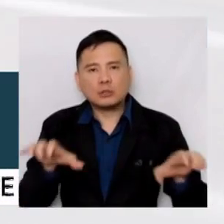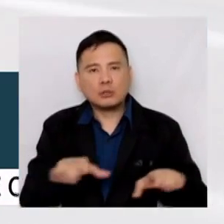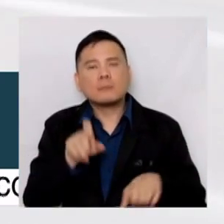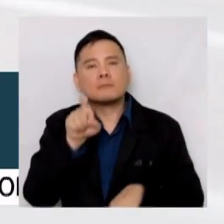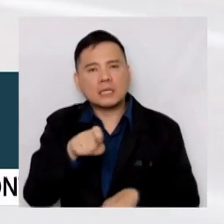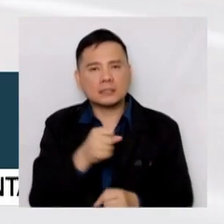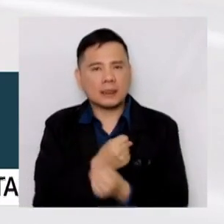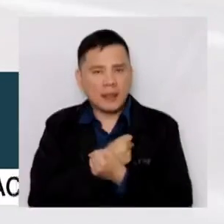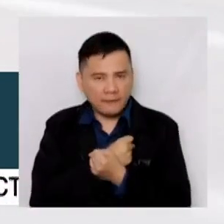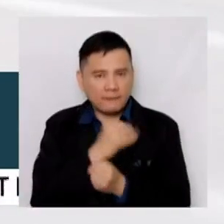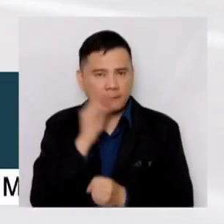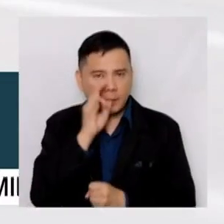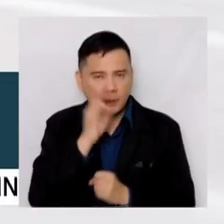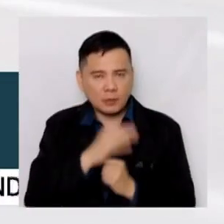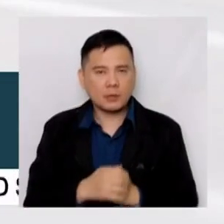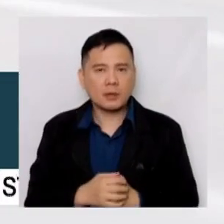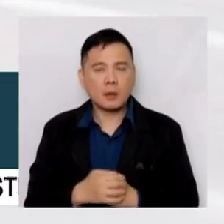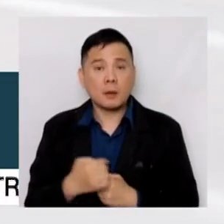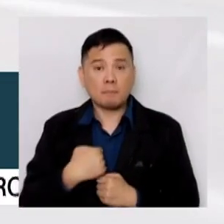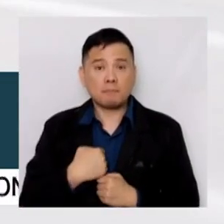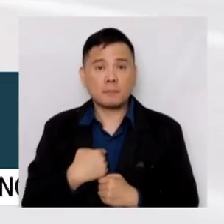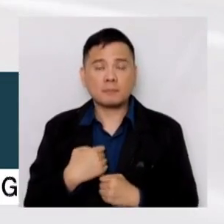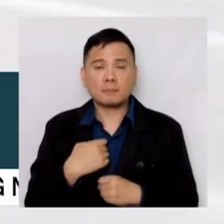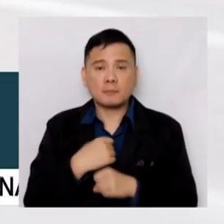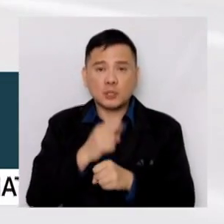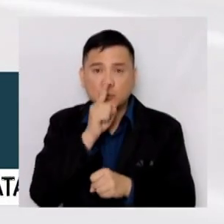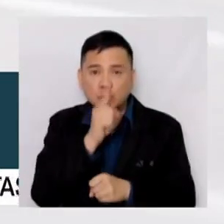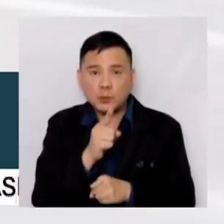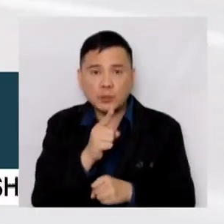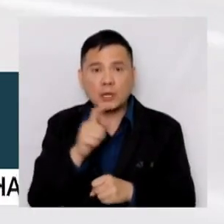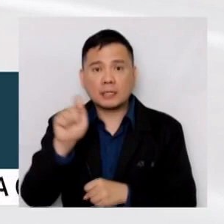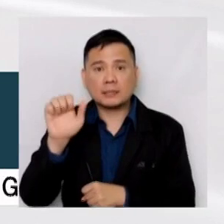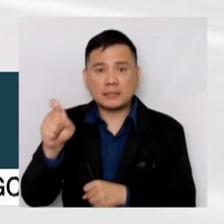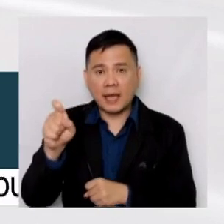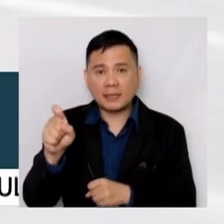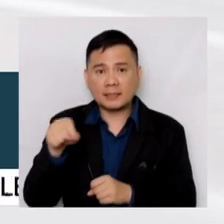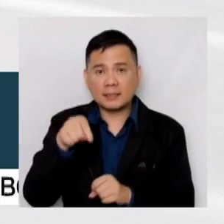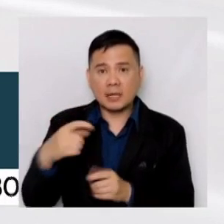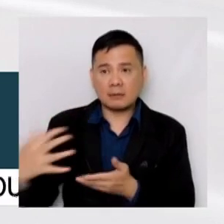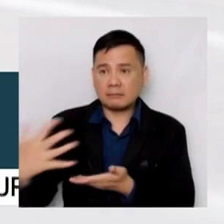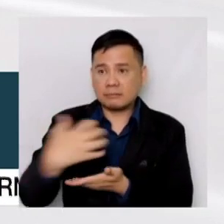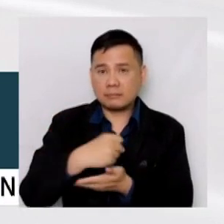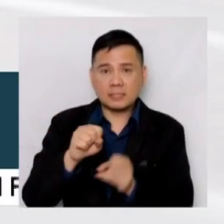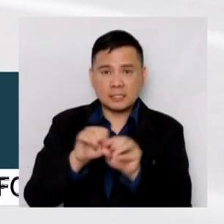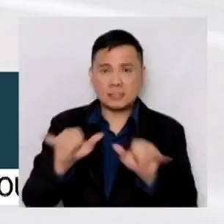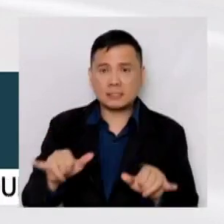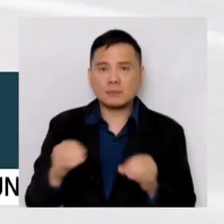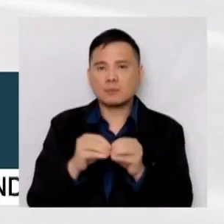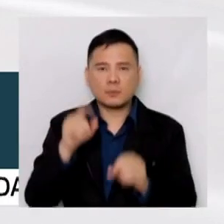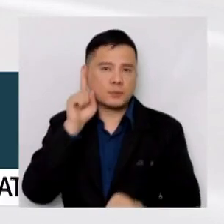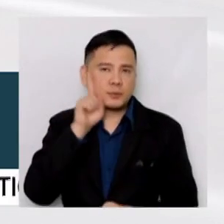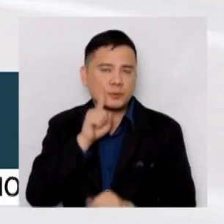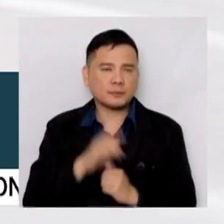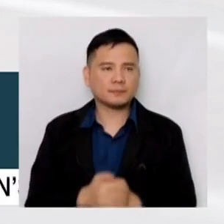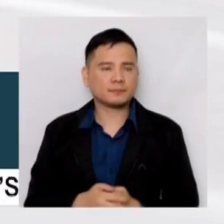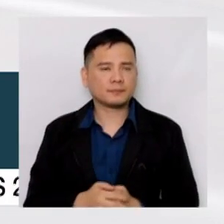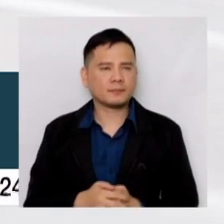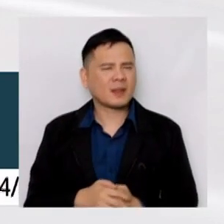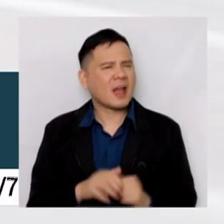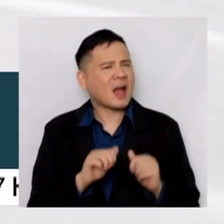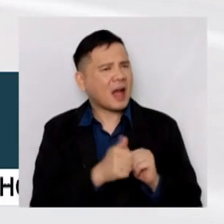I would really give attention to making sure that our tax collection is more effective. How do you get the rich to participate,